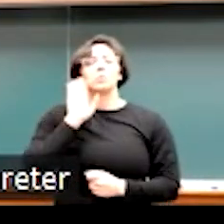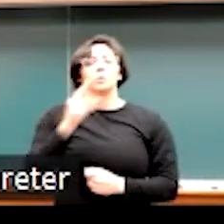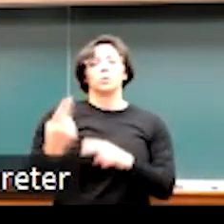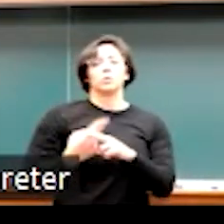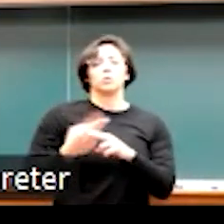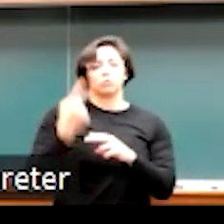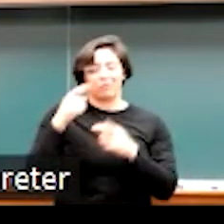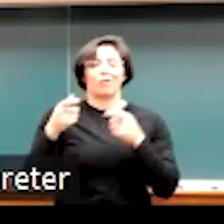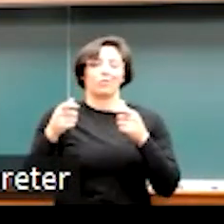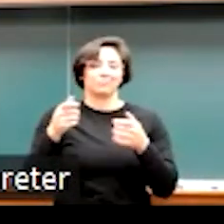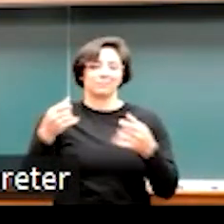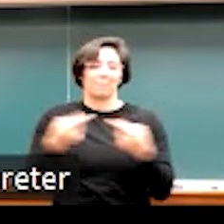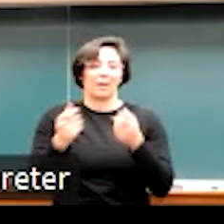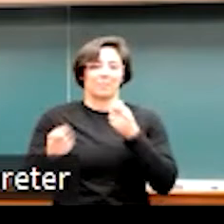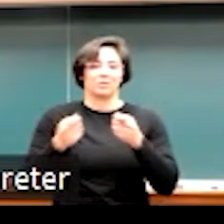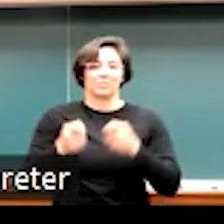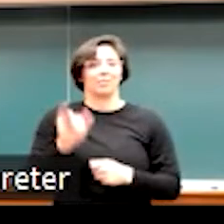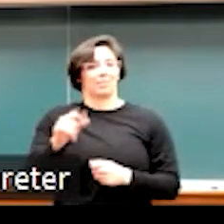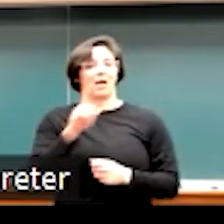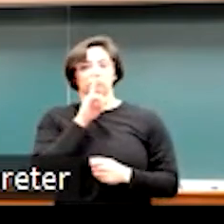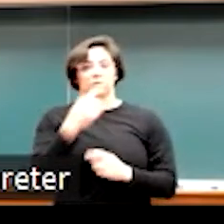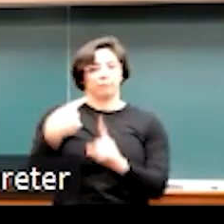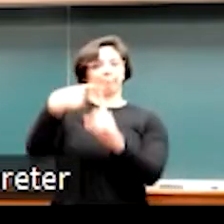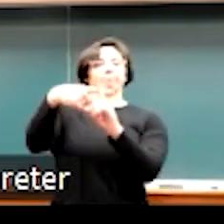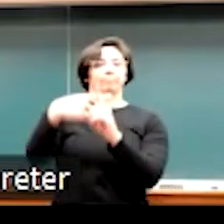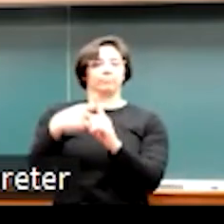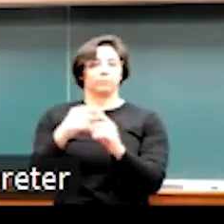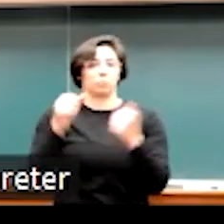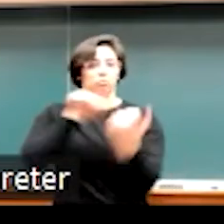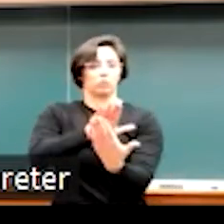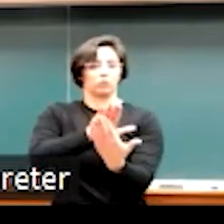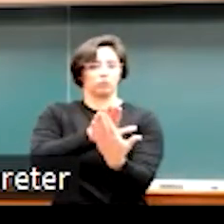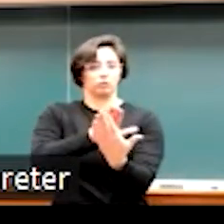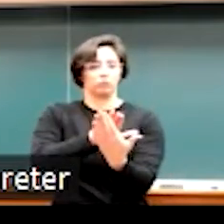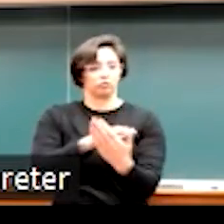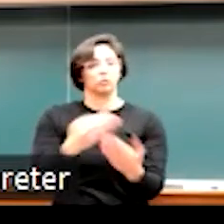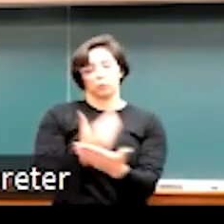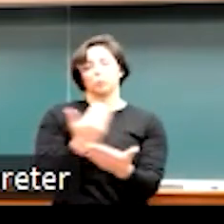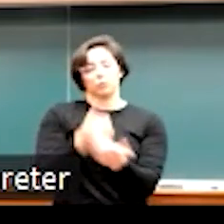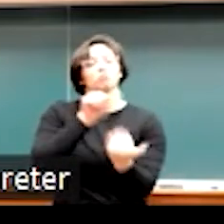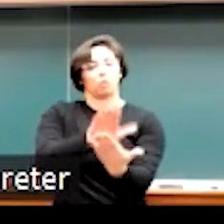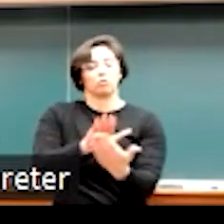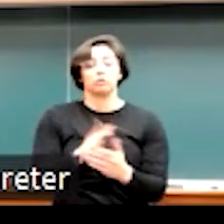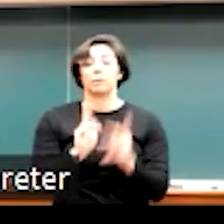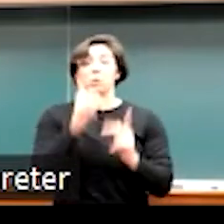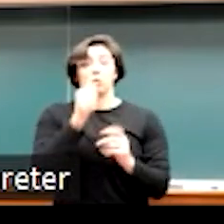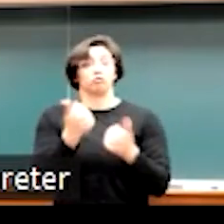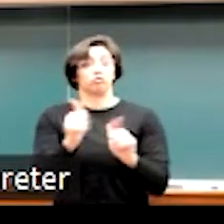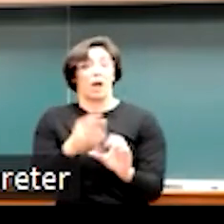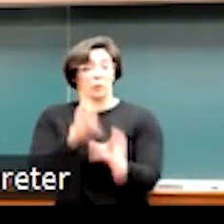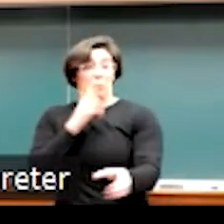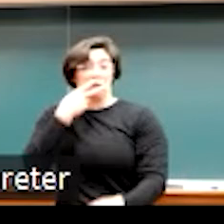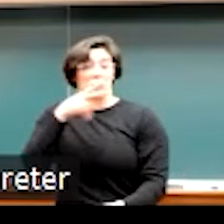for pain management. That's the novel approach that we're taking with this, because many people who are smokers still have tried different ways of